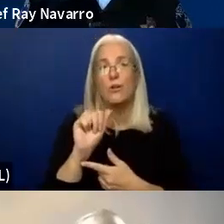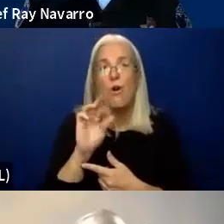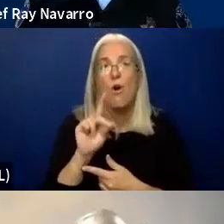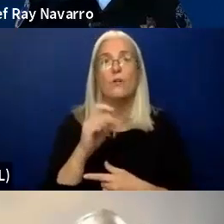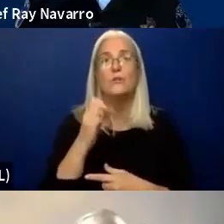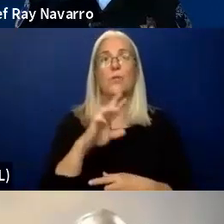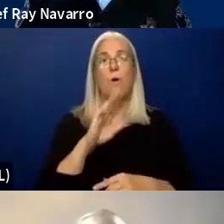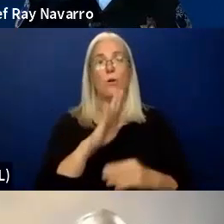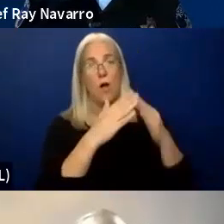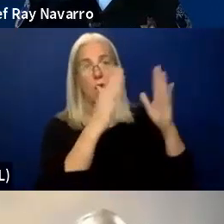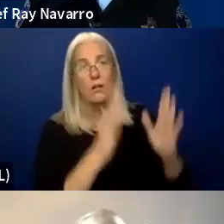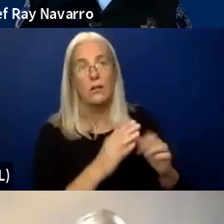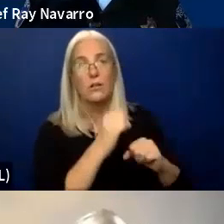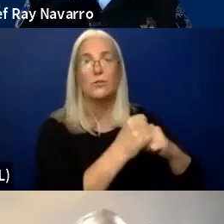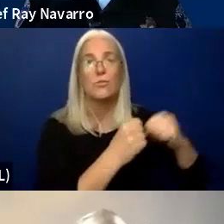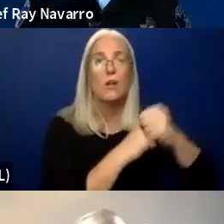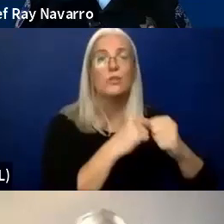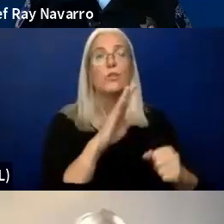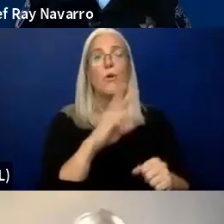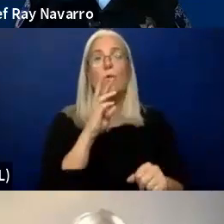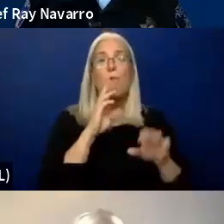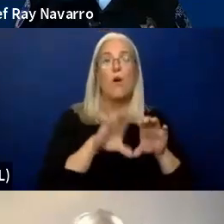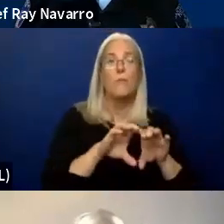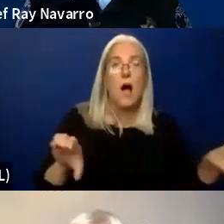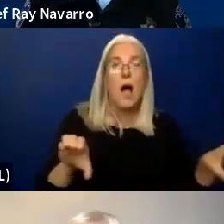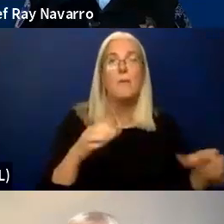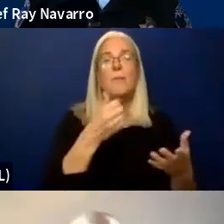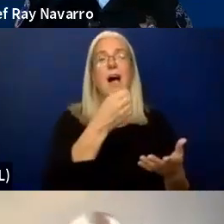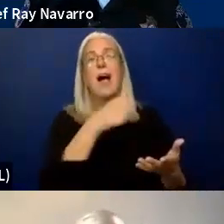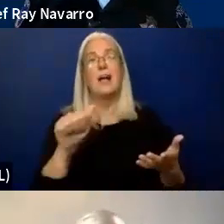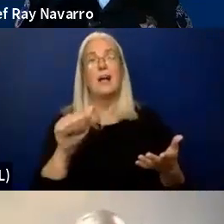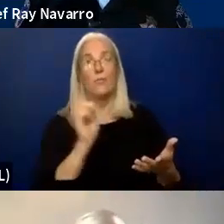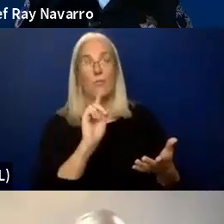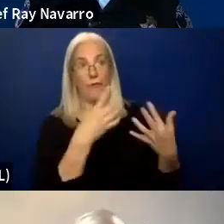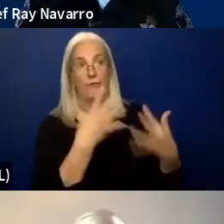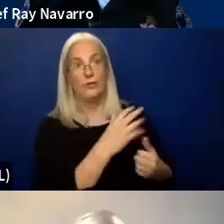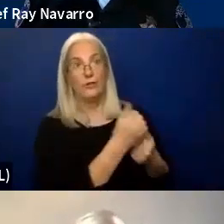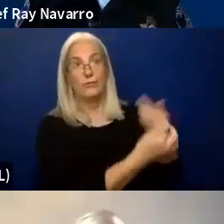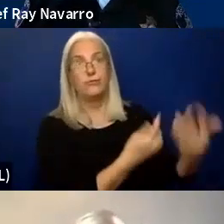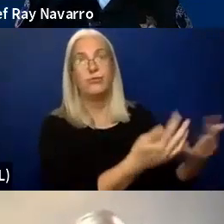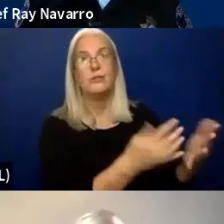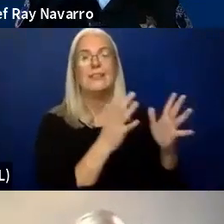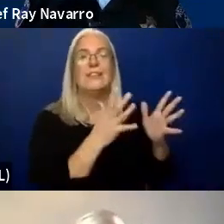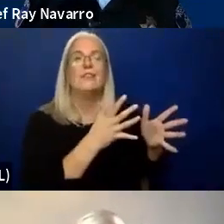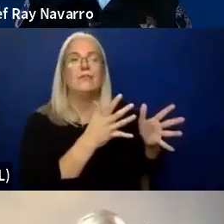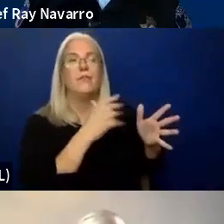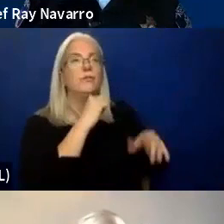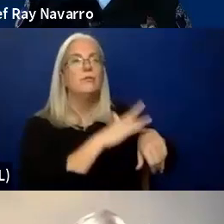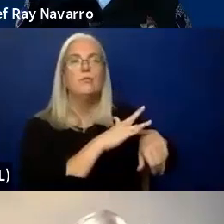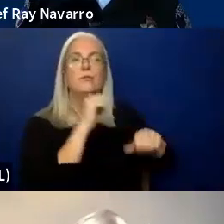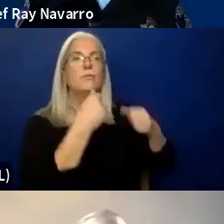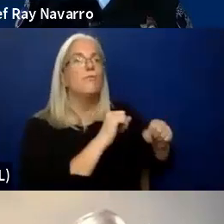So we need you to stay out of those particular areas. Our road closures within the city have also